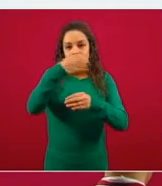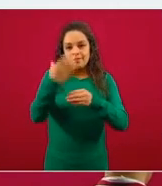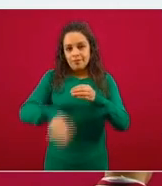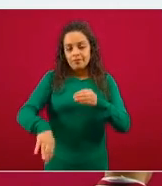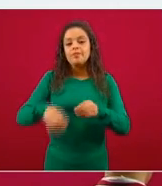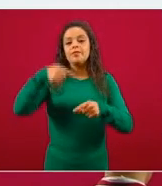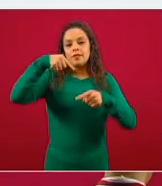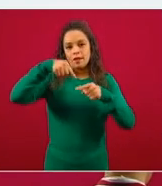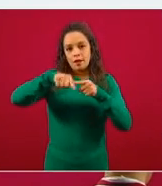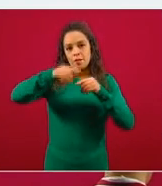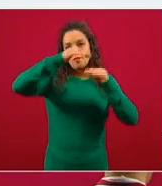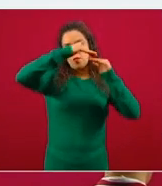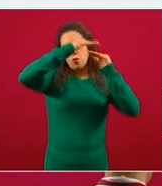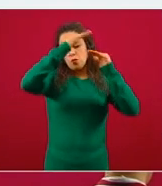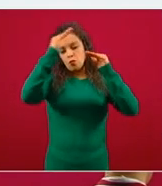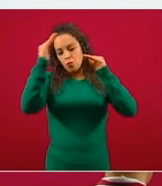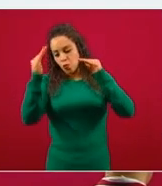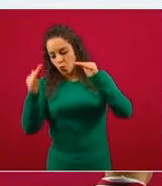metaphorically,